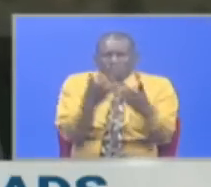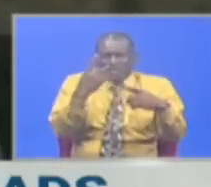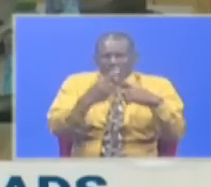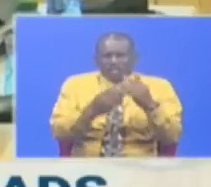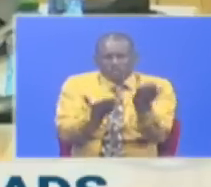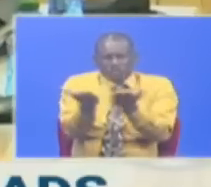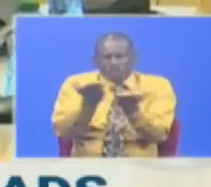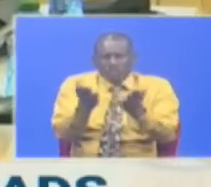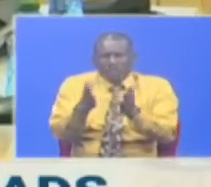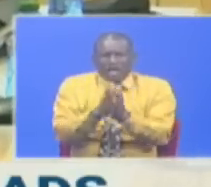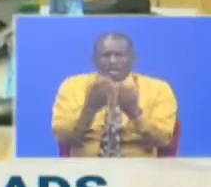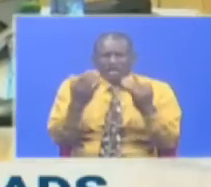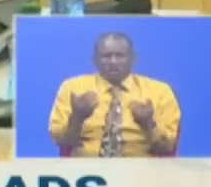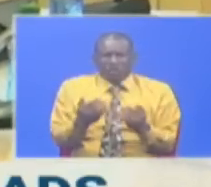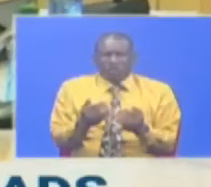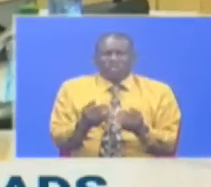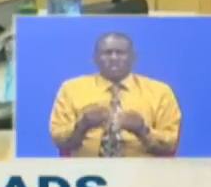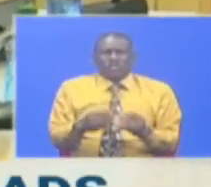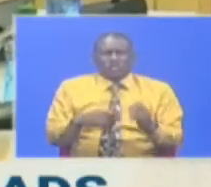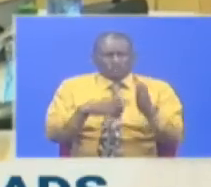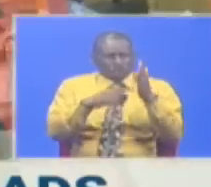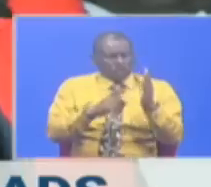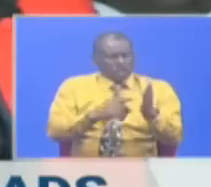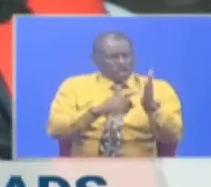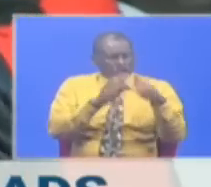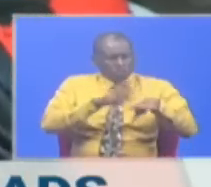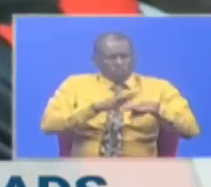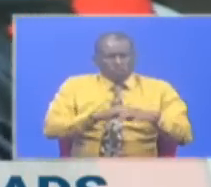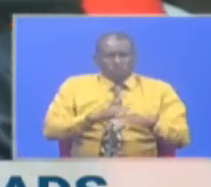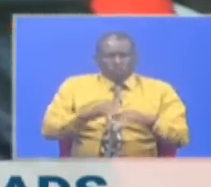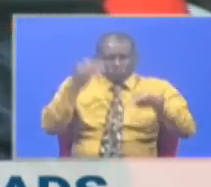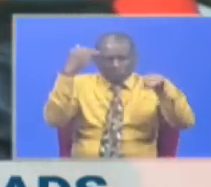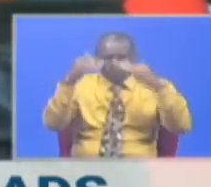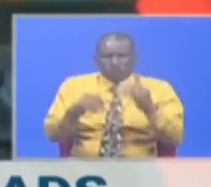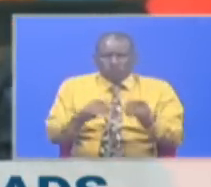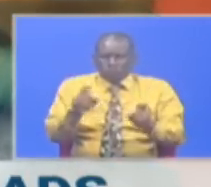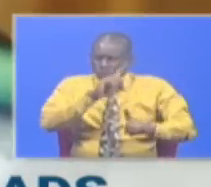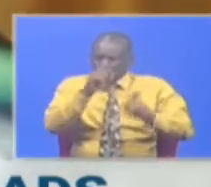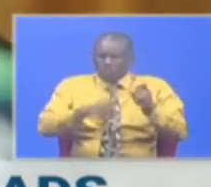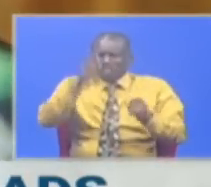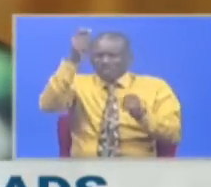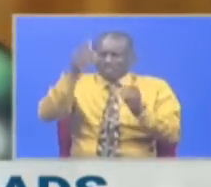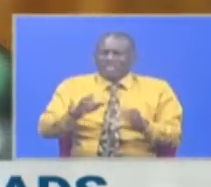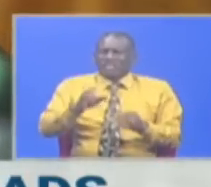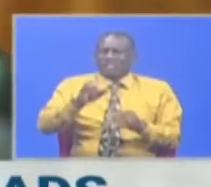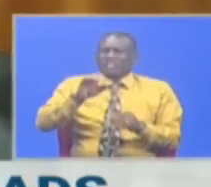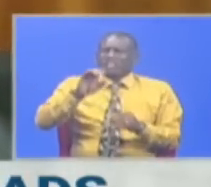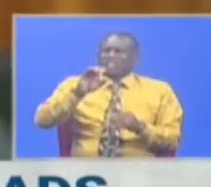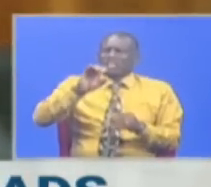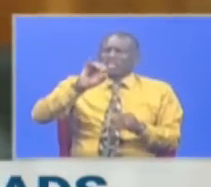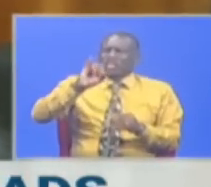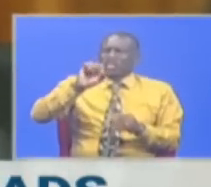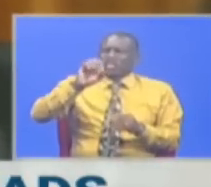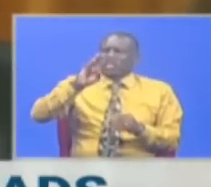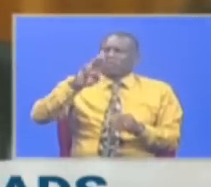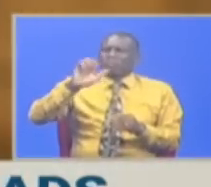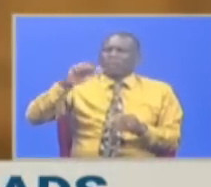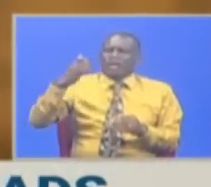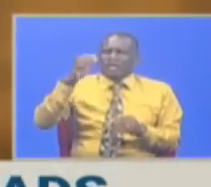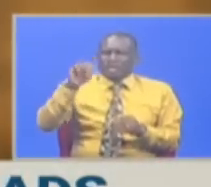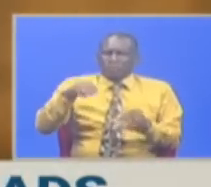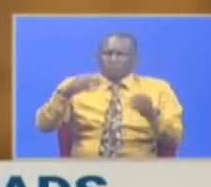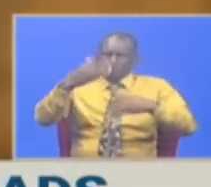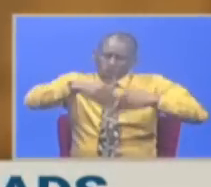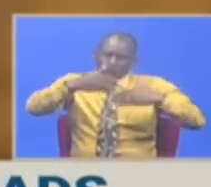his rather exemplifying career were put to the test. Justice Mohammed Ibrahim almost got in the dock due to an